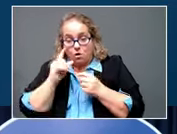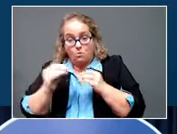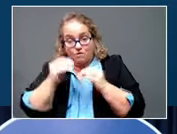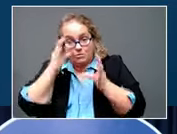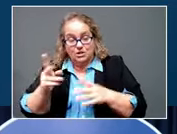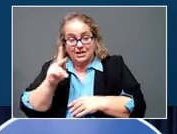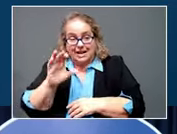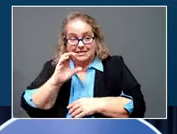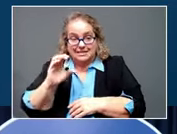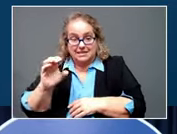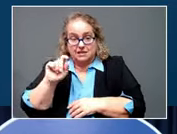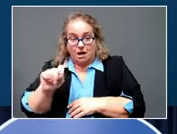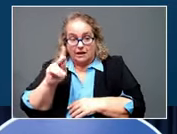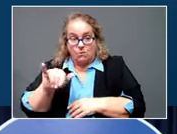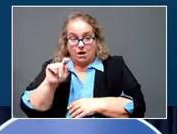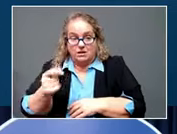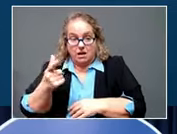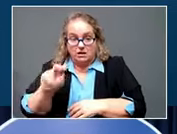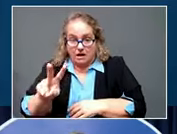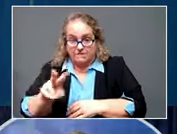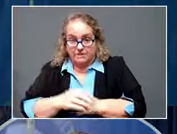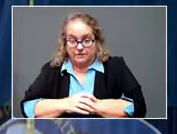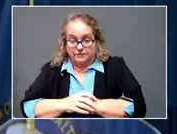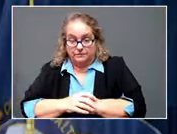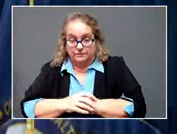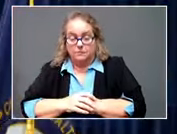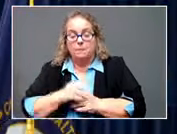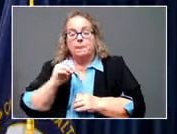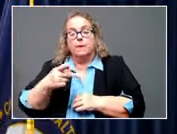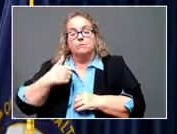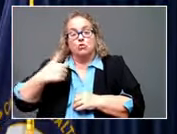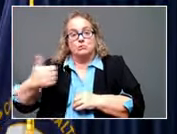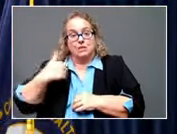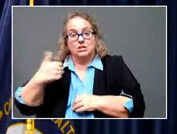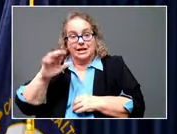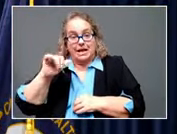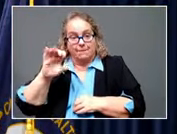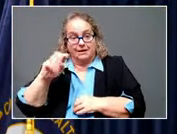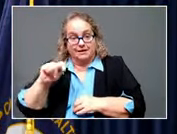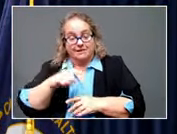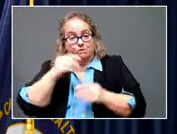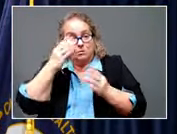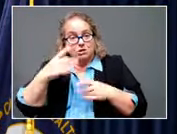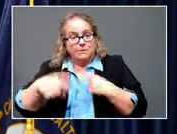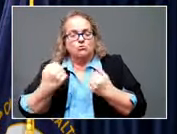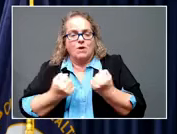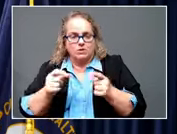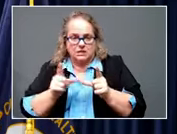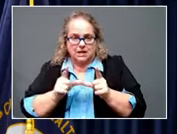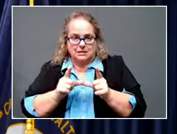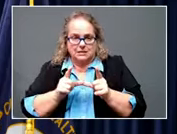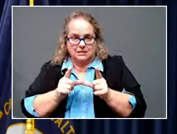kcc.ky.gov. All right, Transportation Cabinet. And this is information about driver's license. Again, folks have